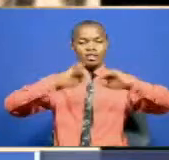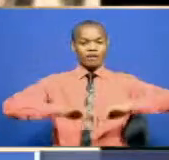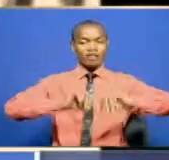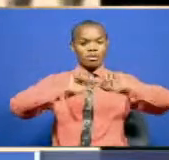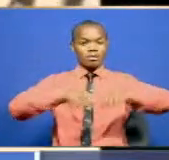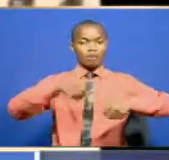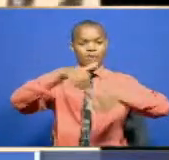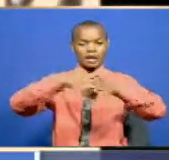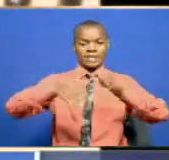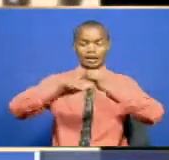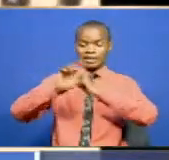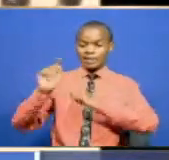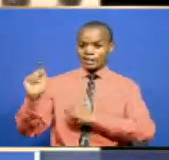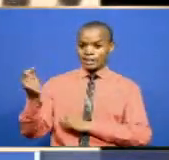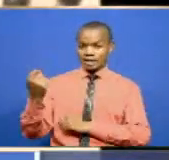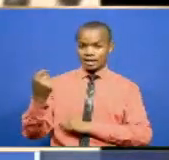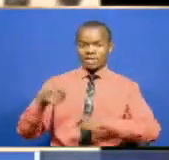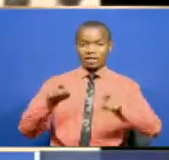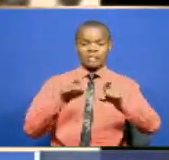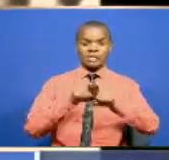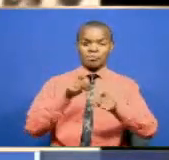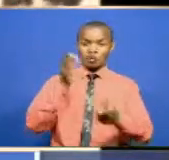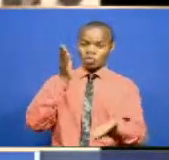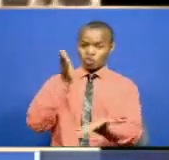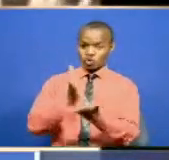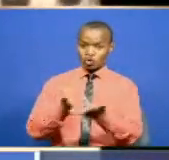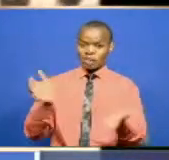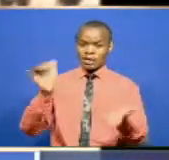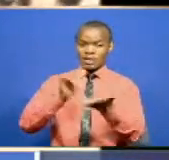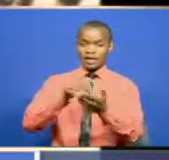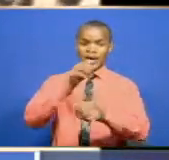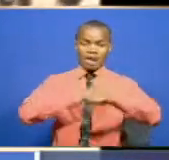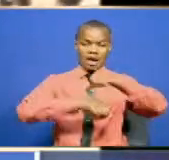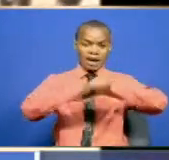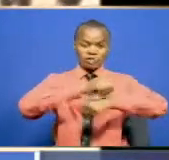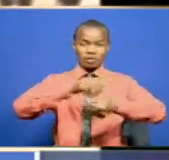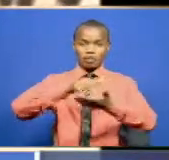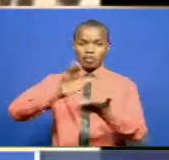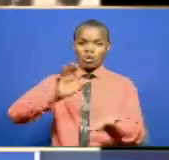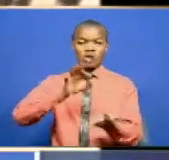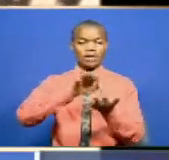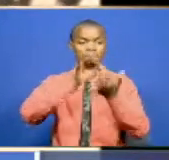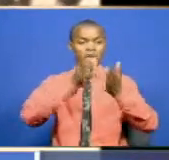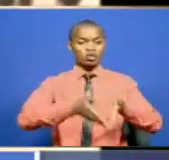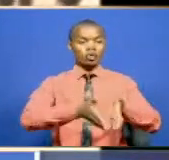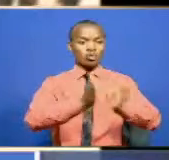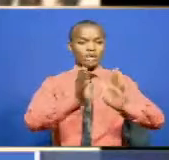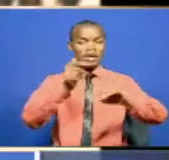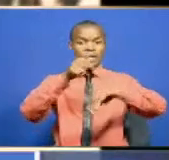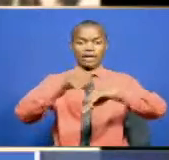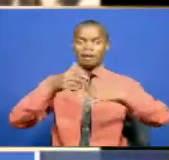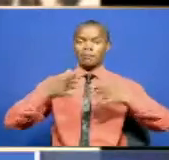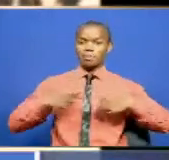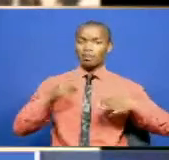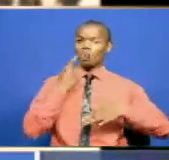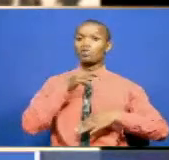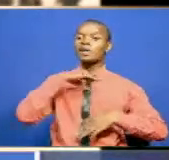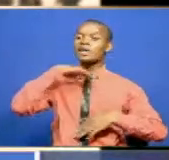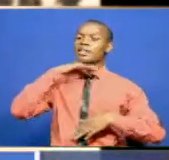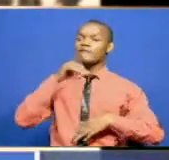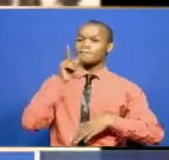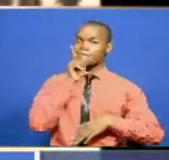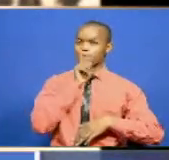amidst the pandemic, it is evident that more needs to be done in a special way for the departed heroes and heroines